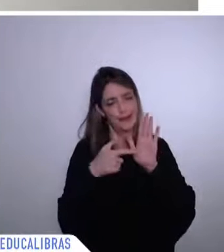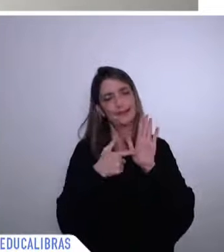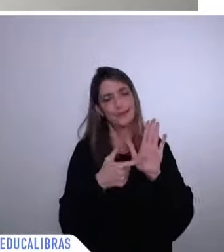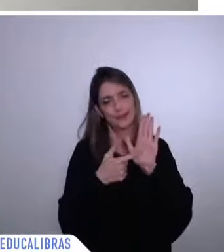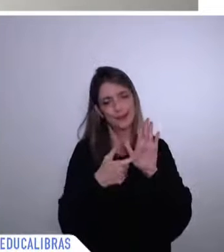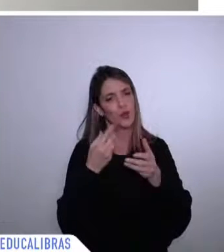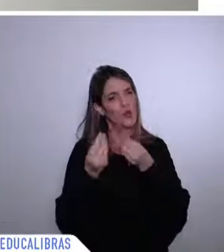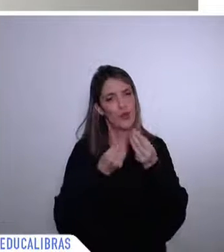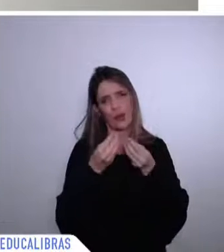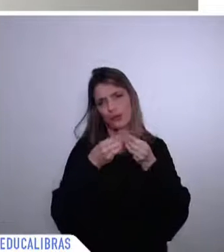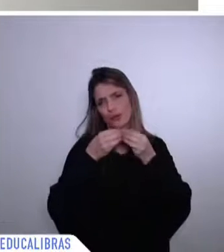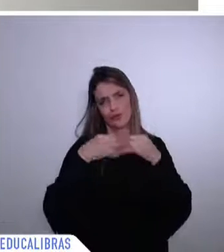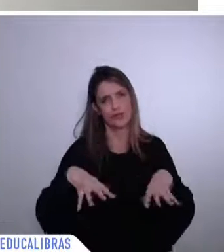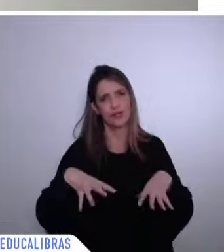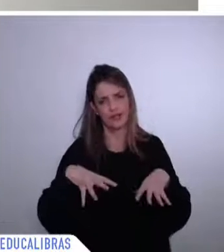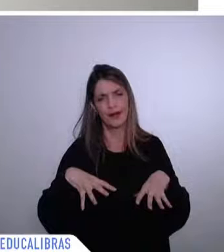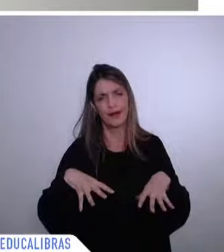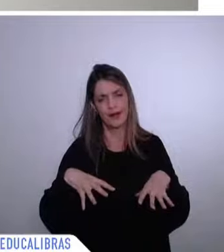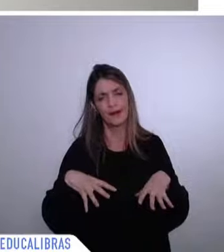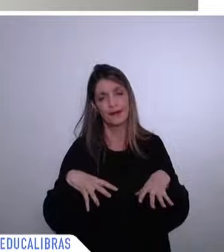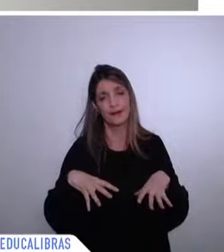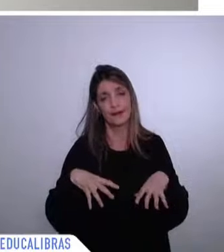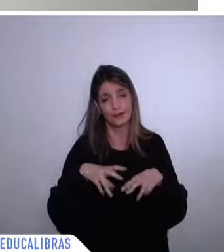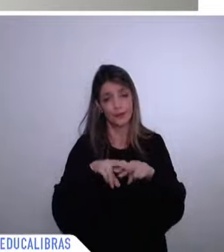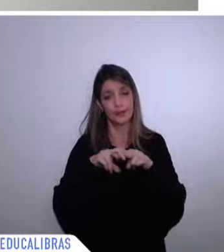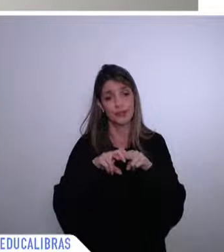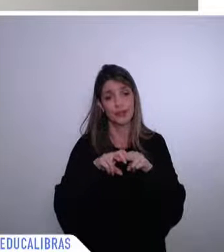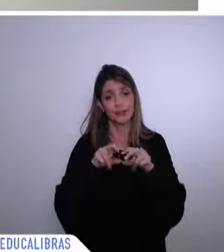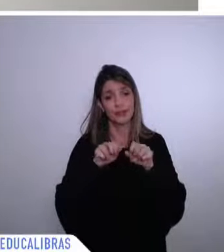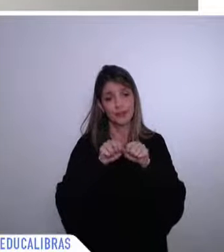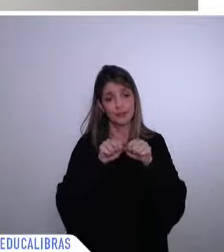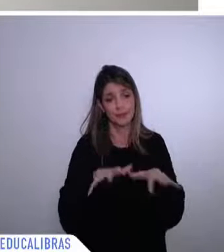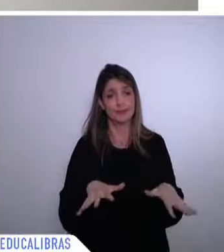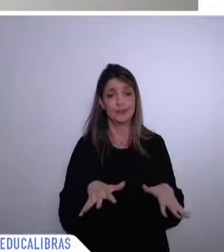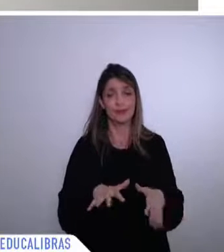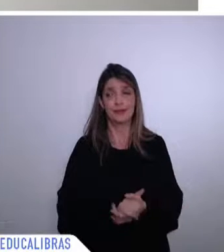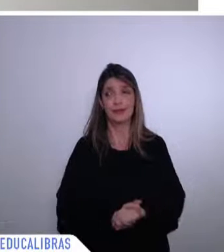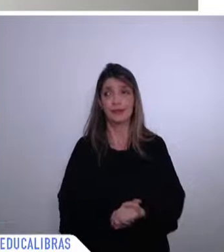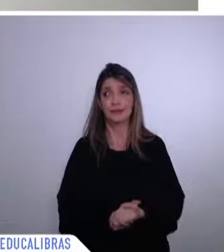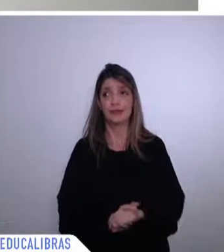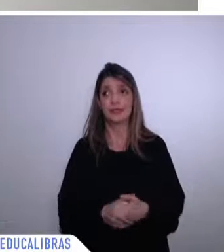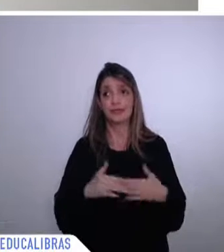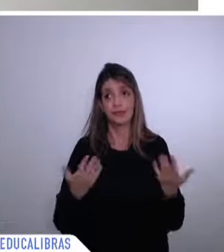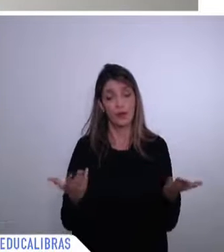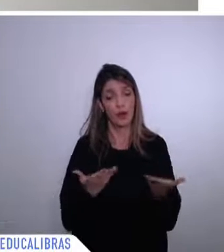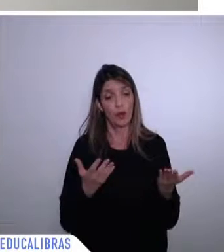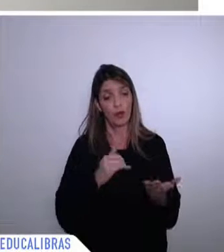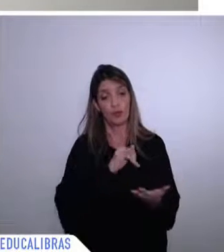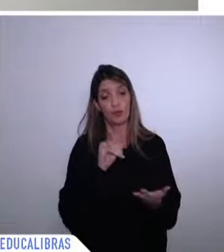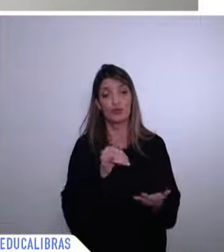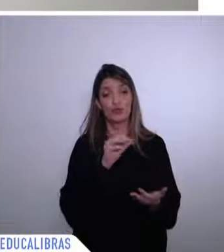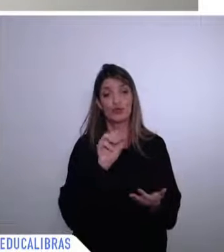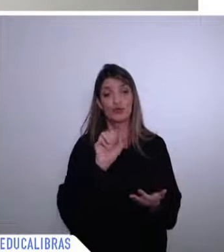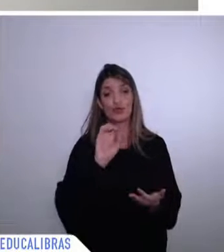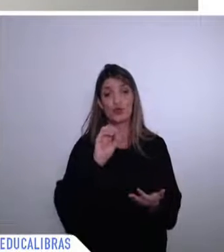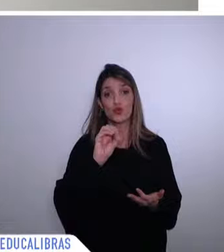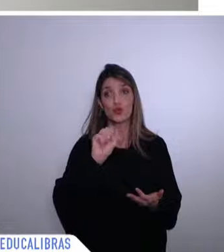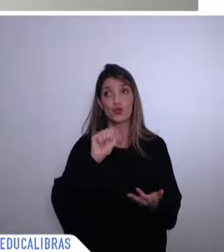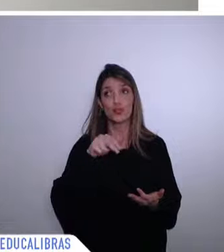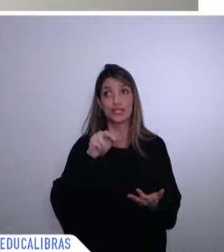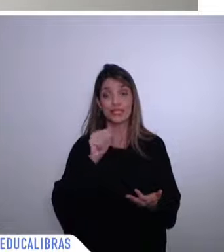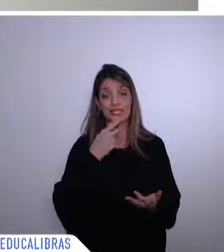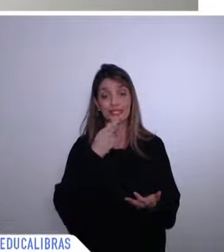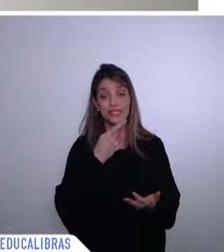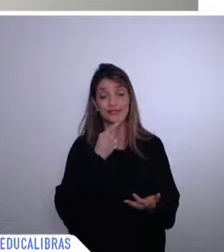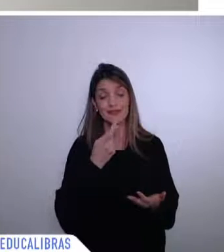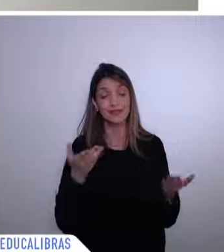exist. And for women, we see that this is a reality. Women are being definitely impacted by the pandemics. And with that, we